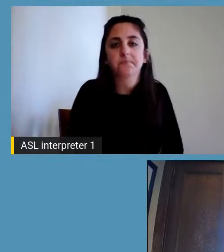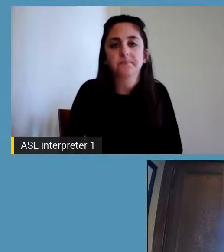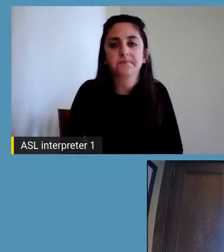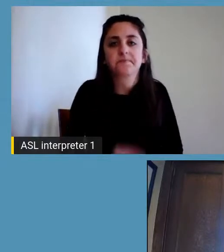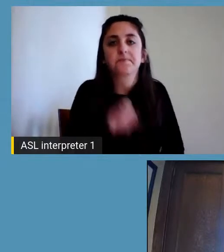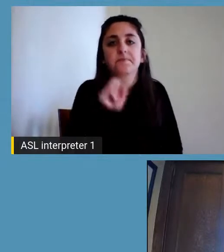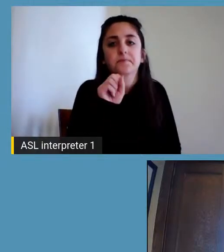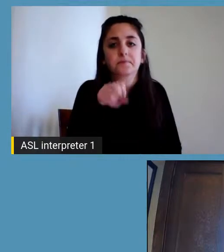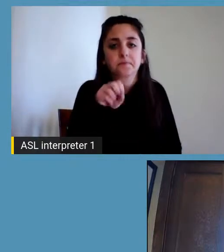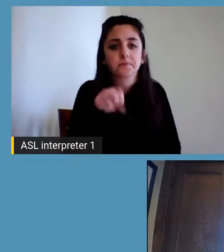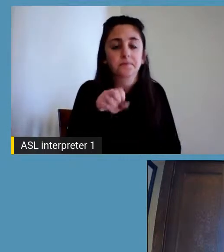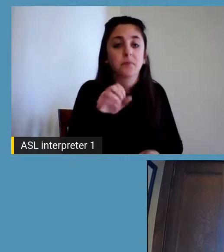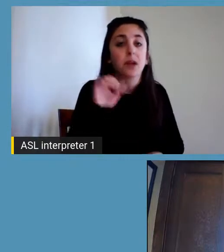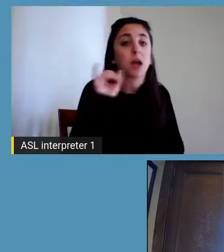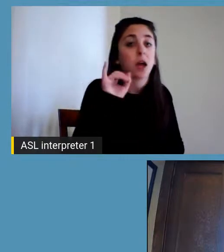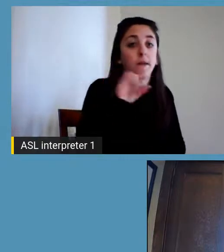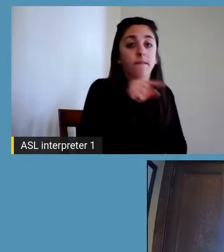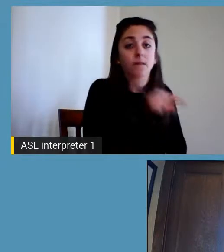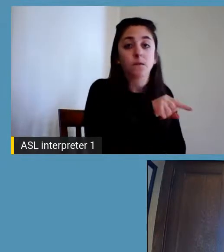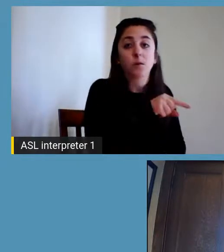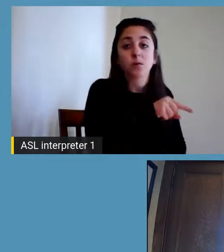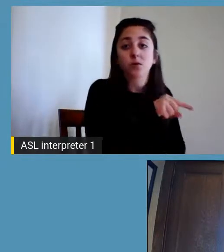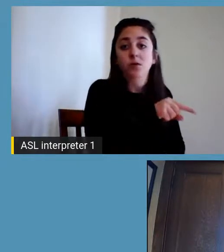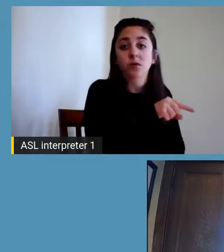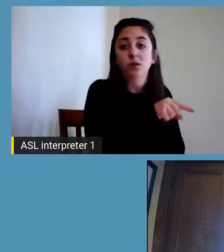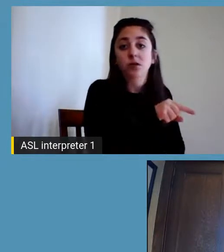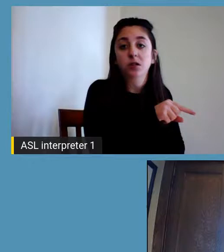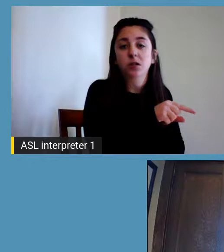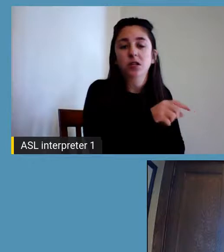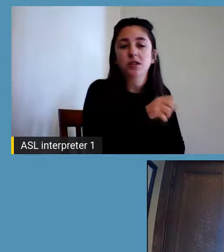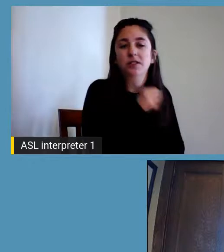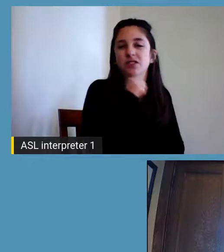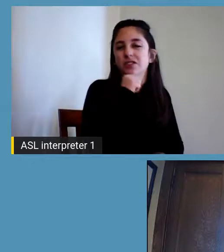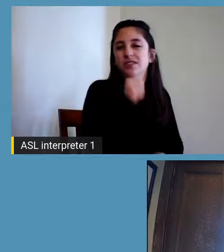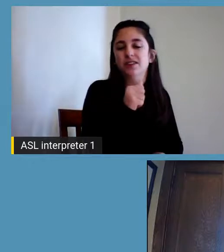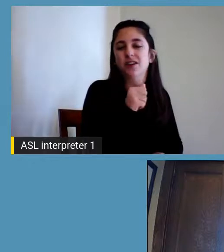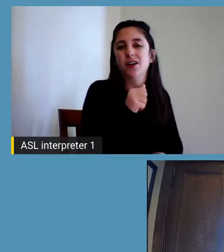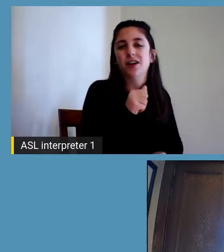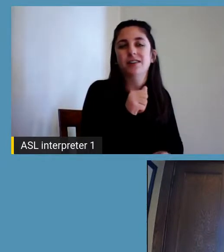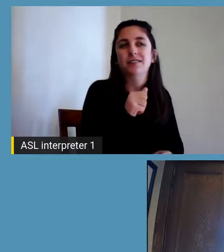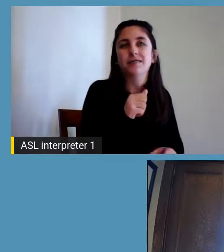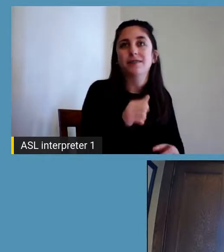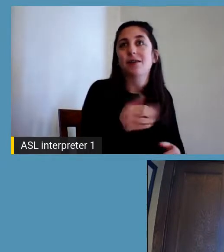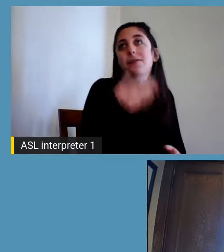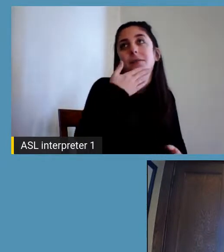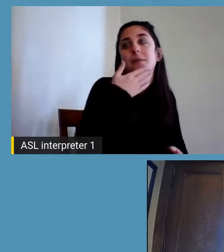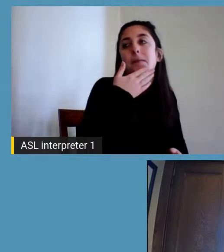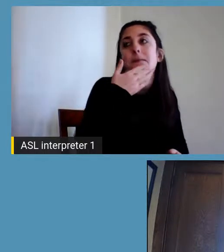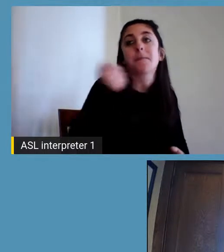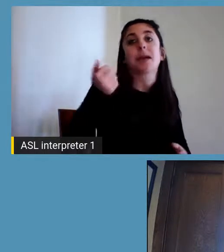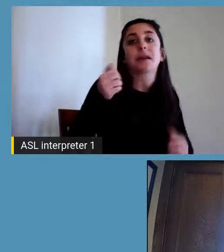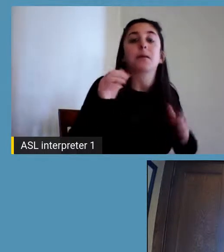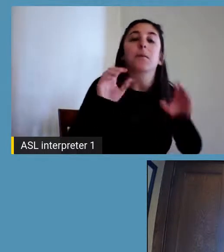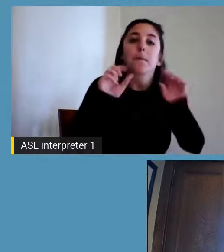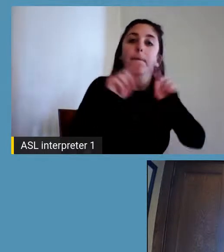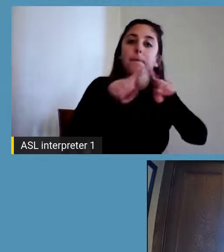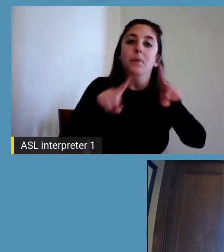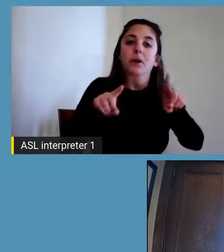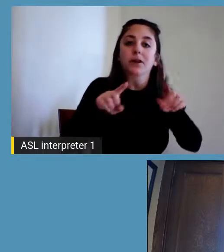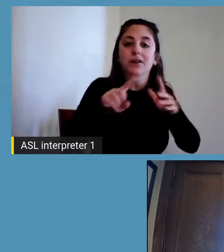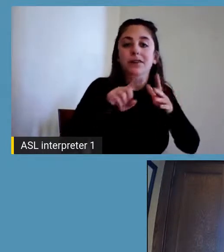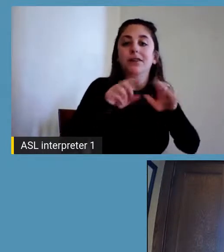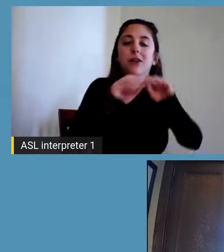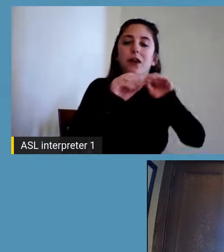yes, iPhone probably will be not quite the resolution you want, but it's certainly a beginning to see what it could